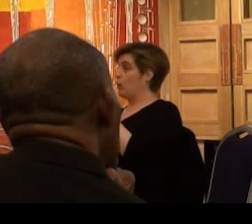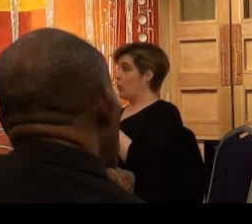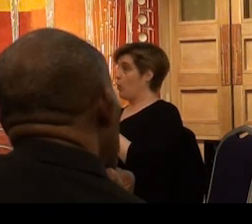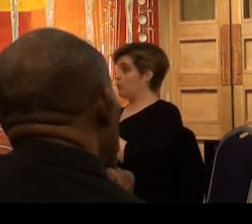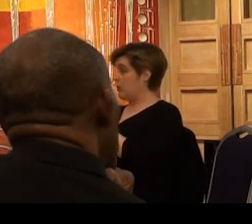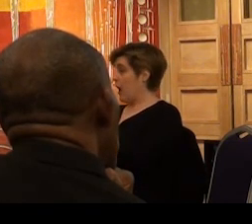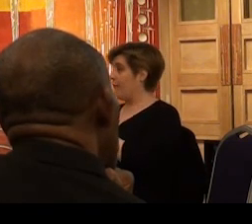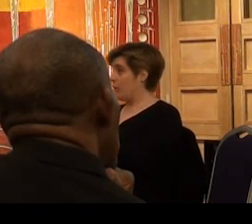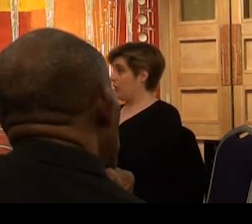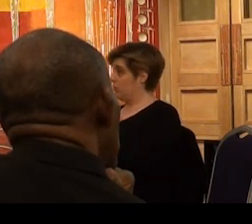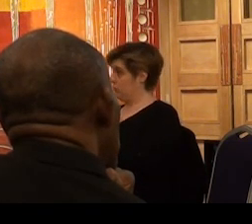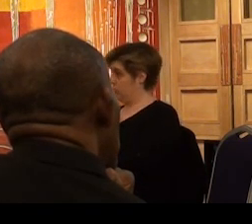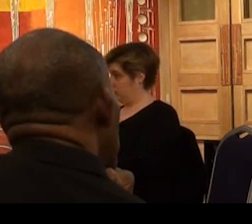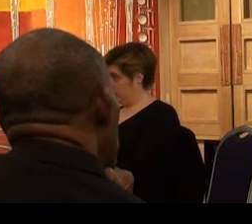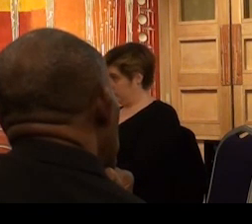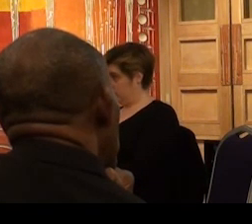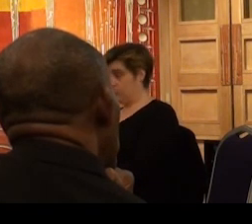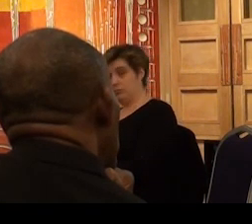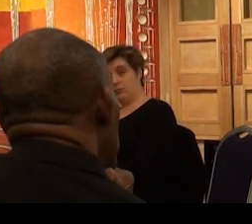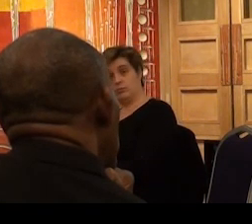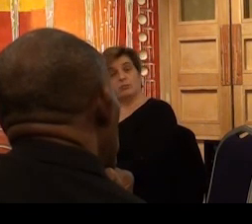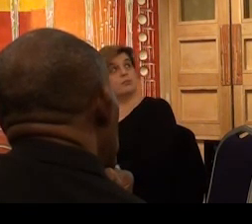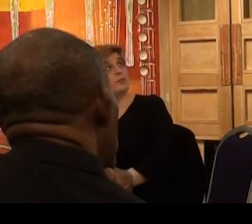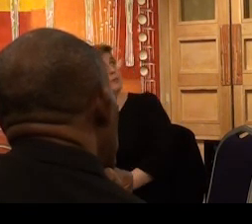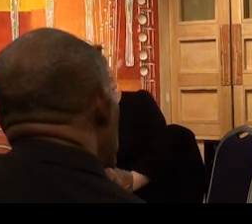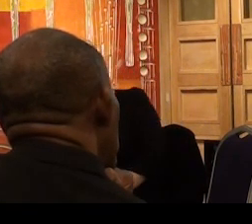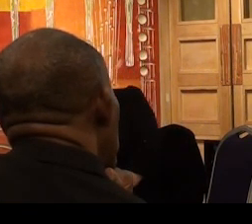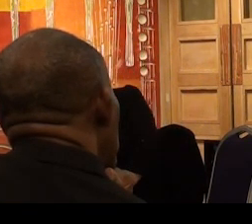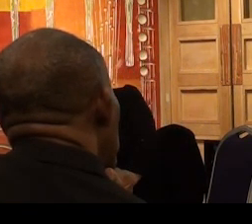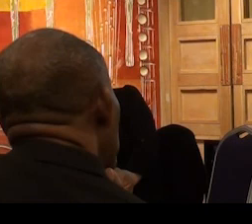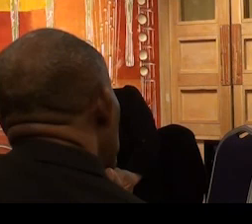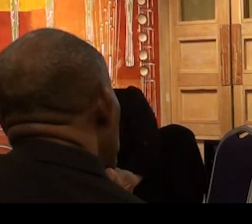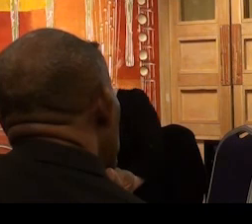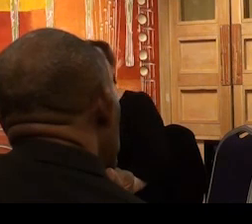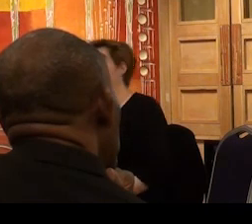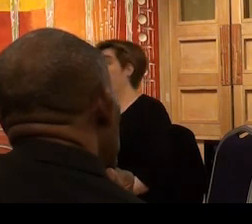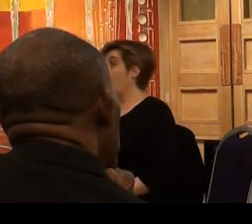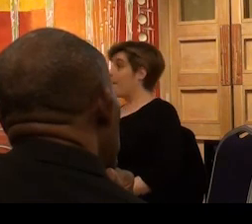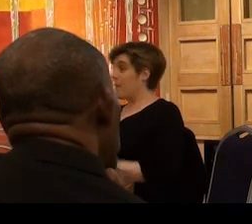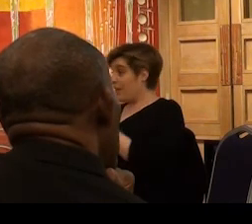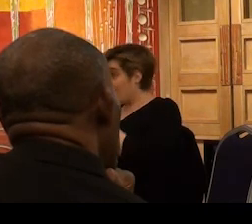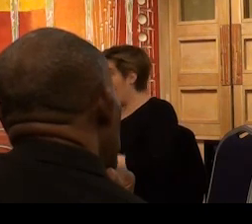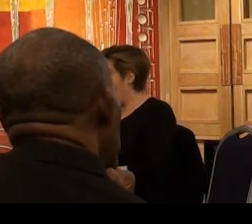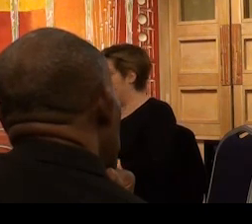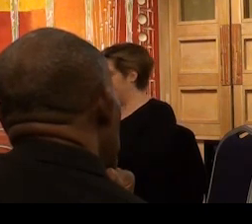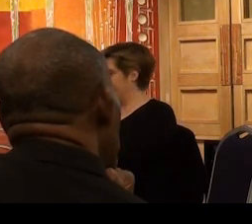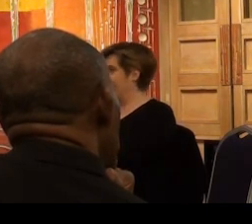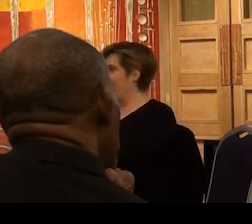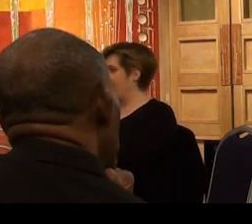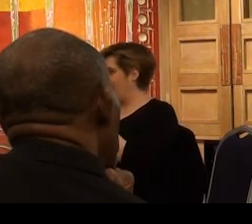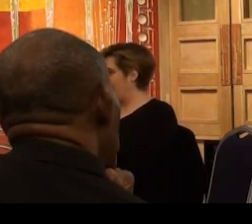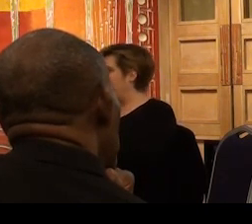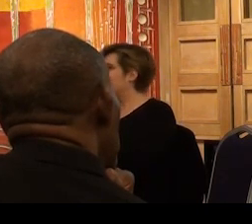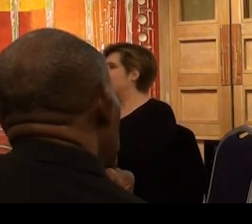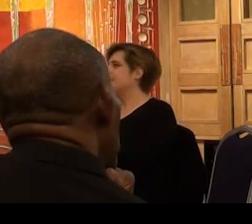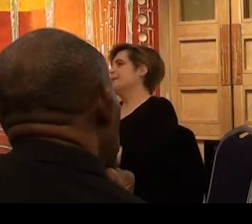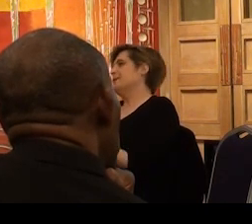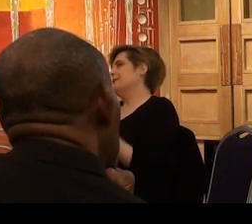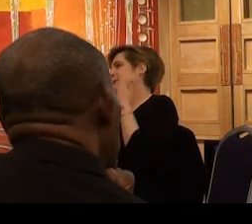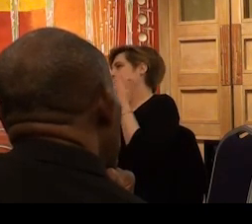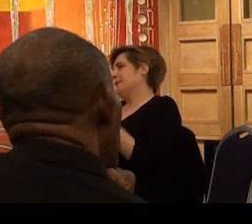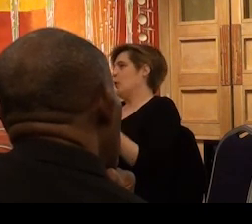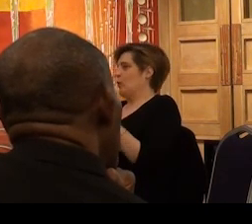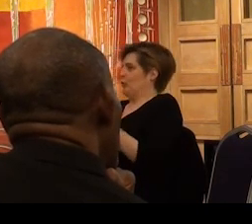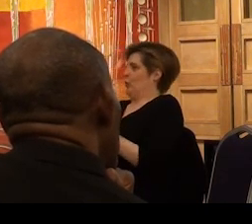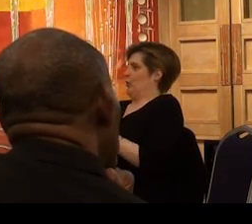find it. They never include it in the box, but it doesn't stop me looking. And I think it's really, really important. This is a picture of Megan, one of my